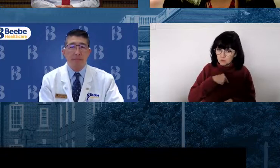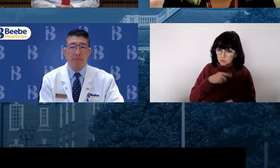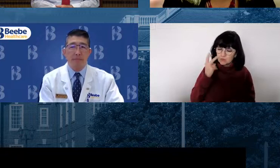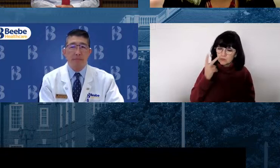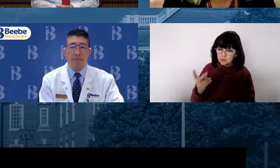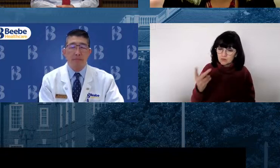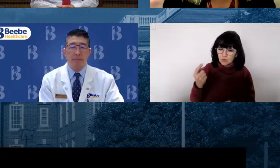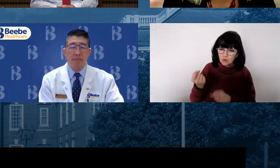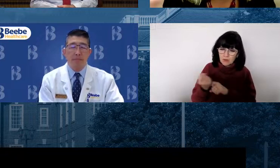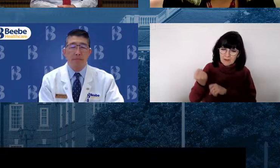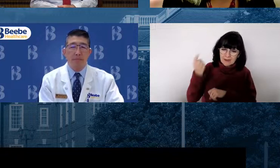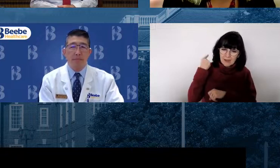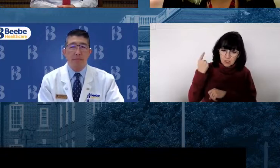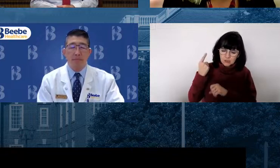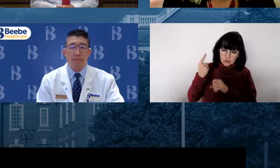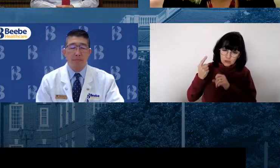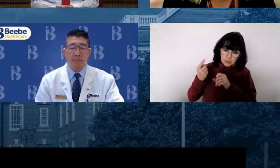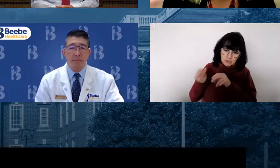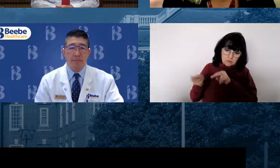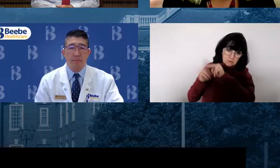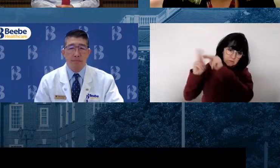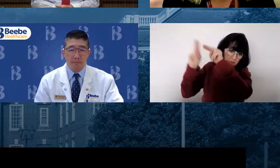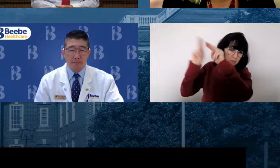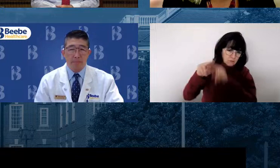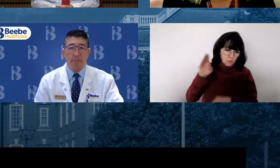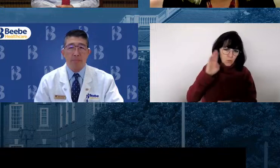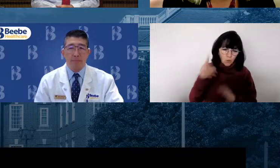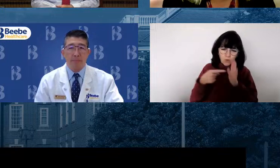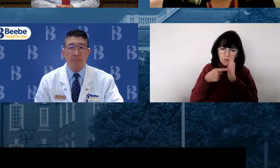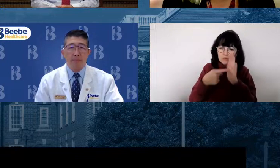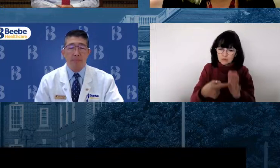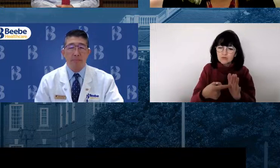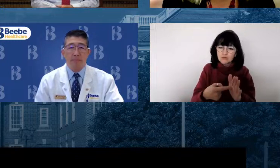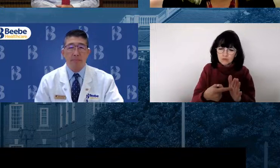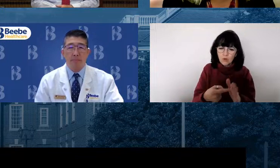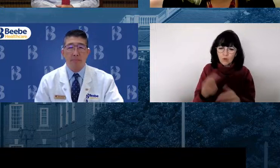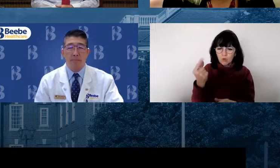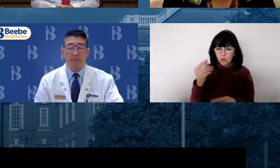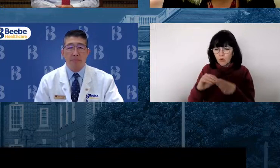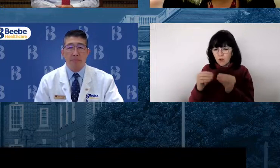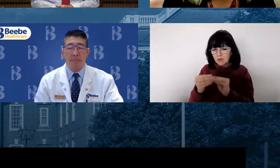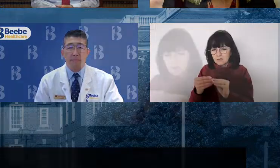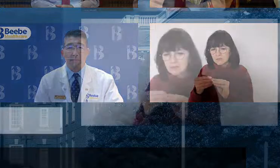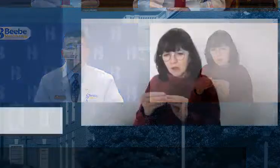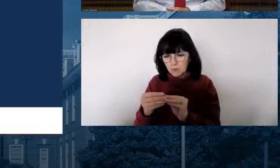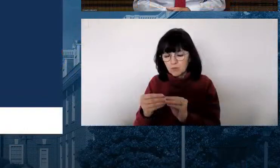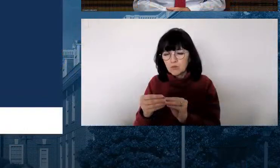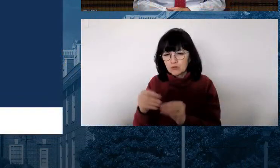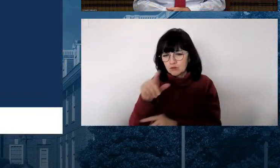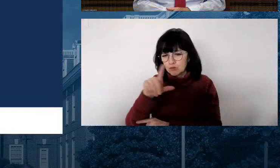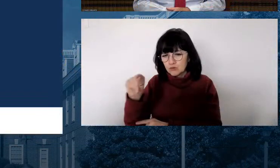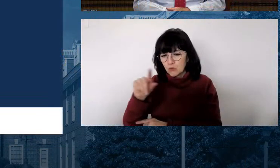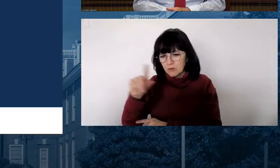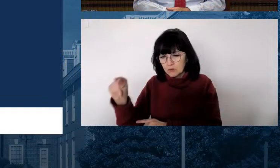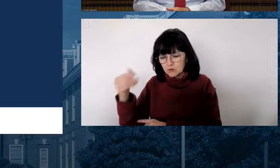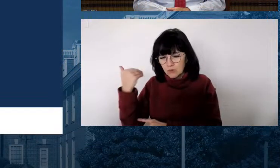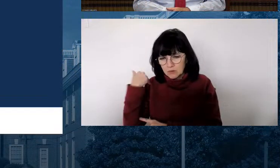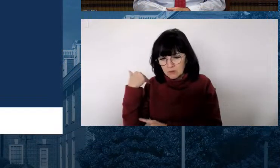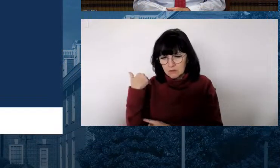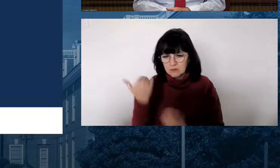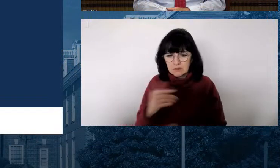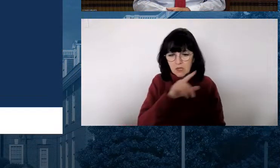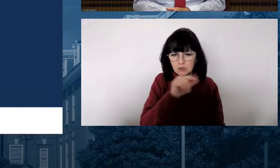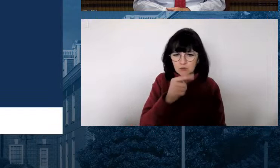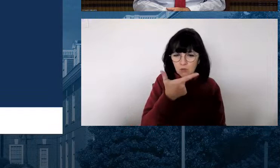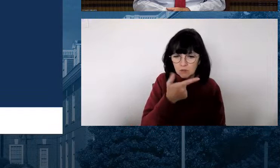back to those numbers in a minute, the effect that that's having on our caregivers and the stress that that's